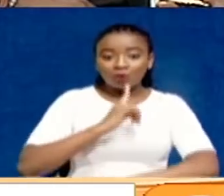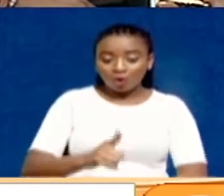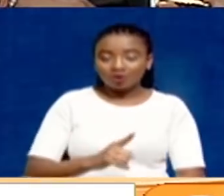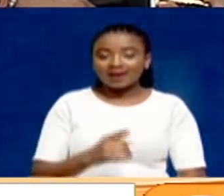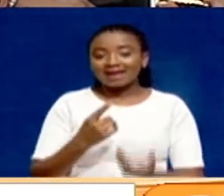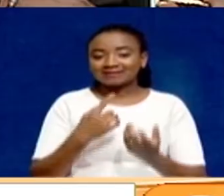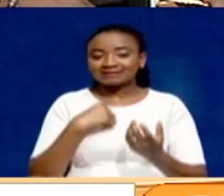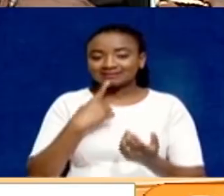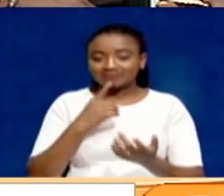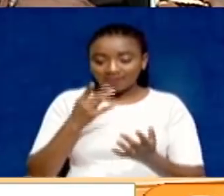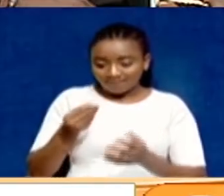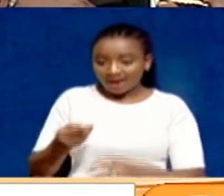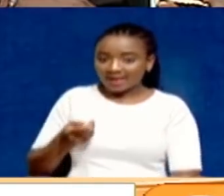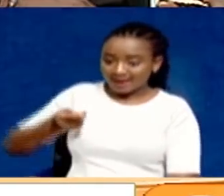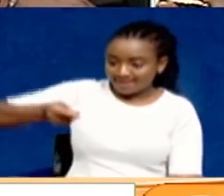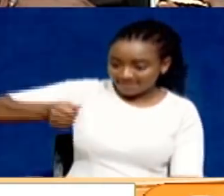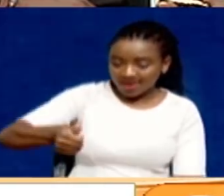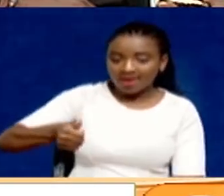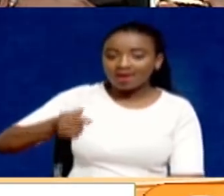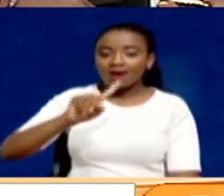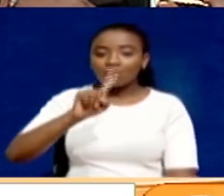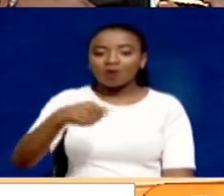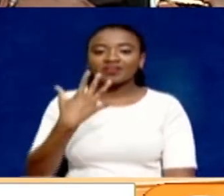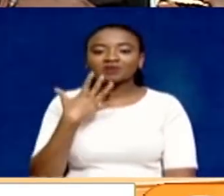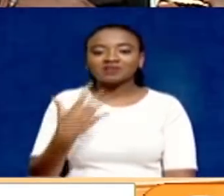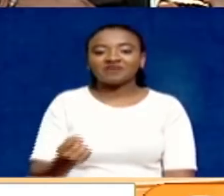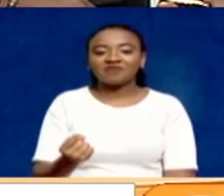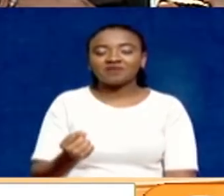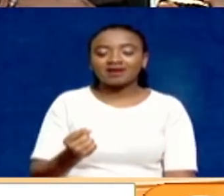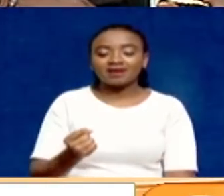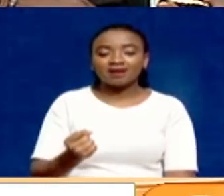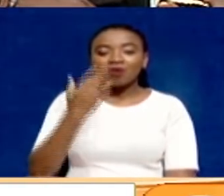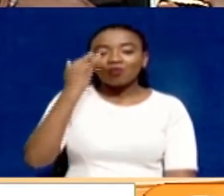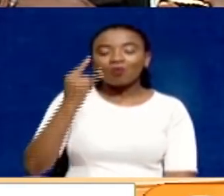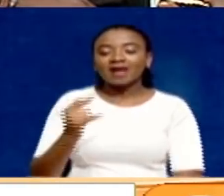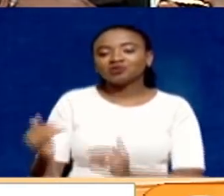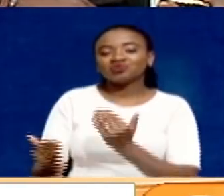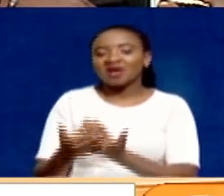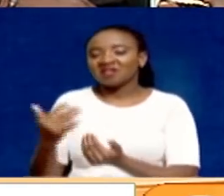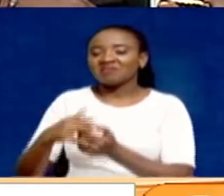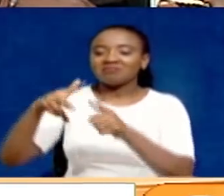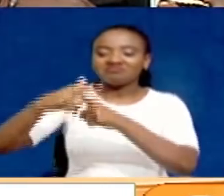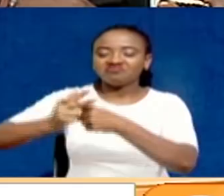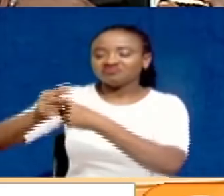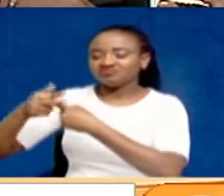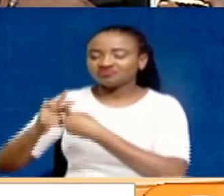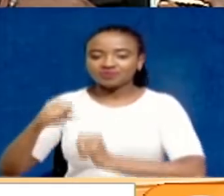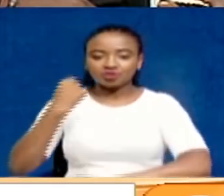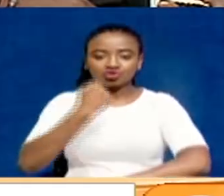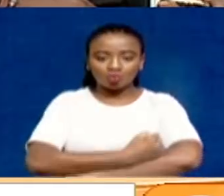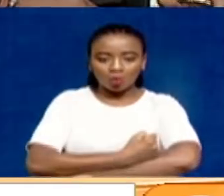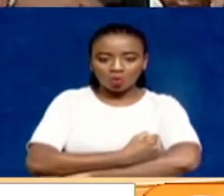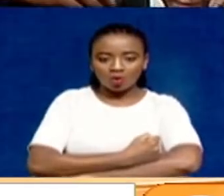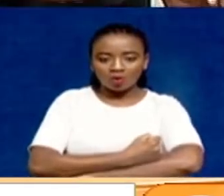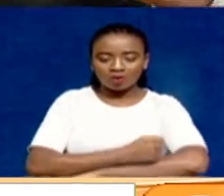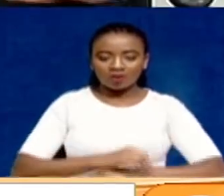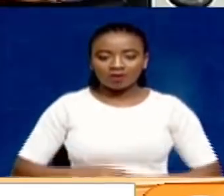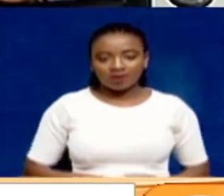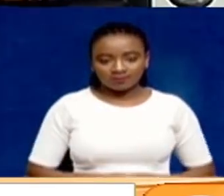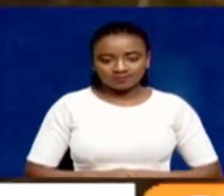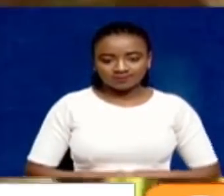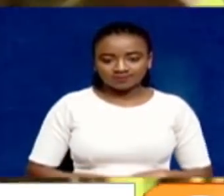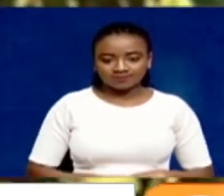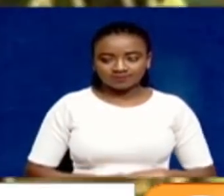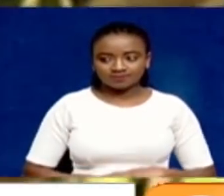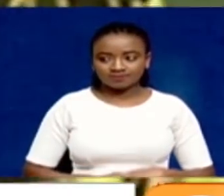by the school administration requiring them to pay 1,500 shillings to cater for the destruction caused by the inferno.